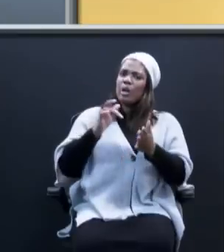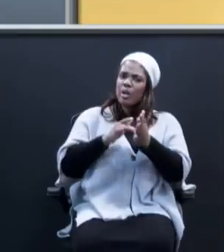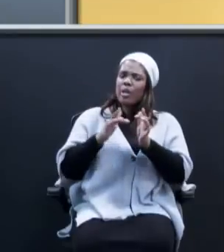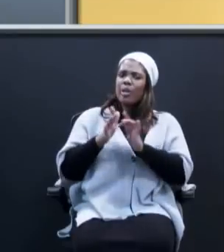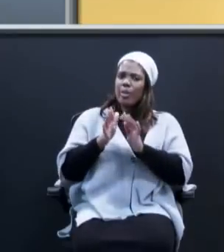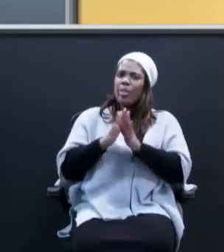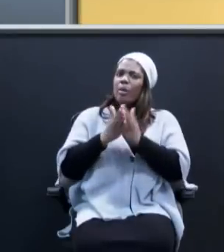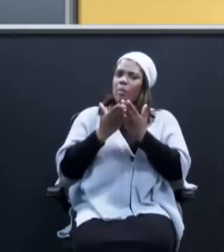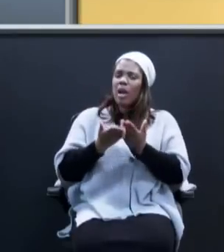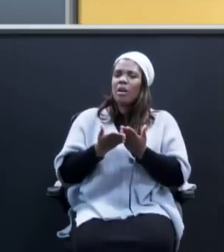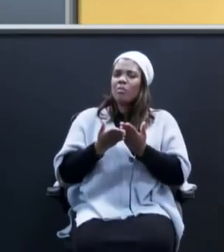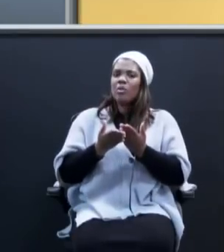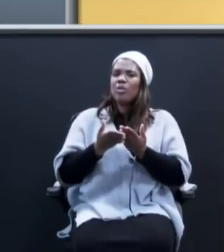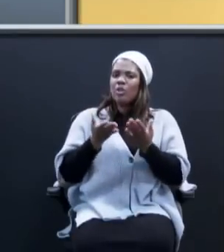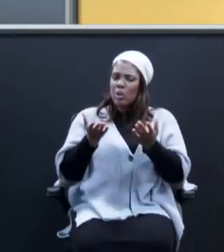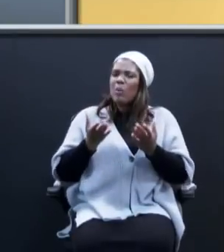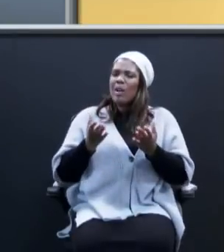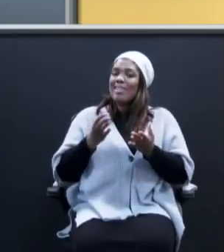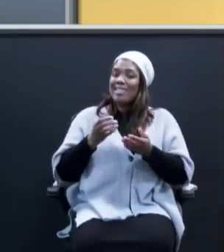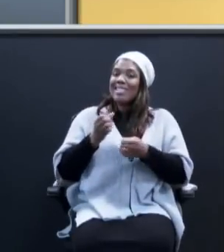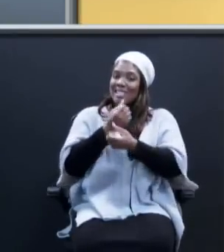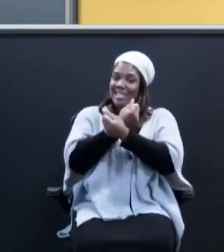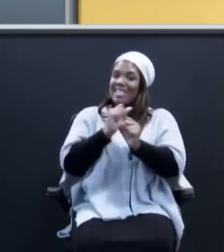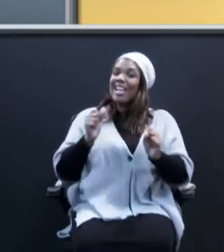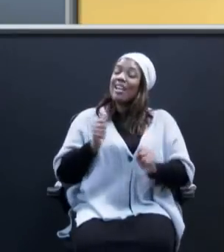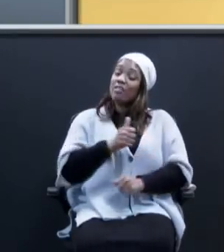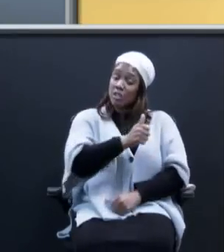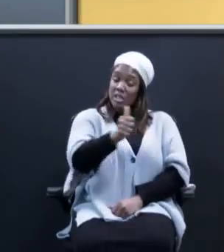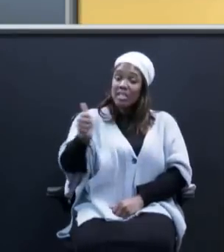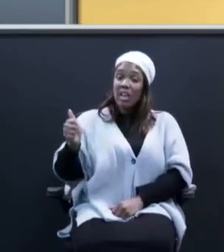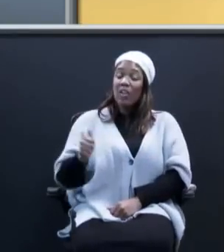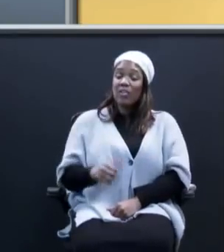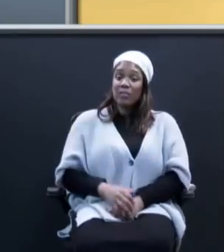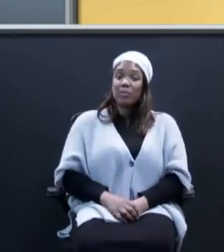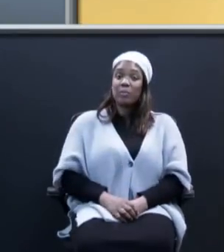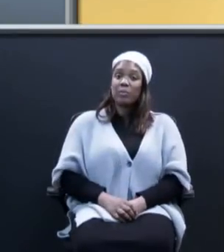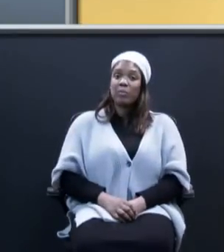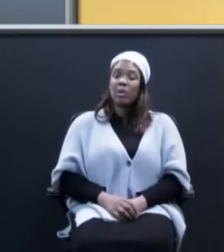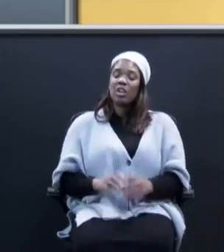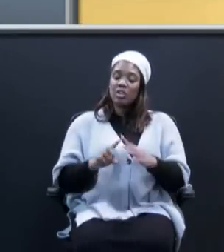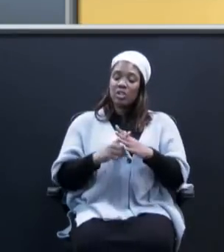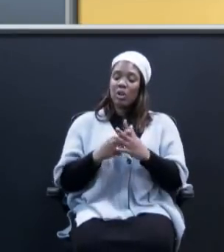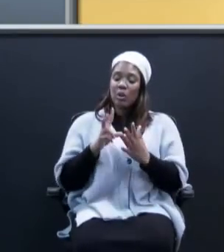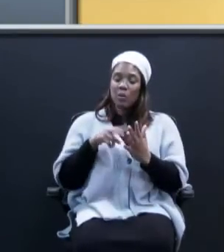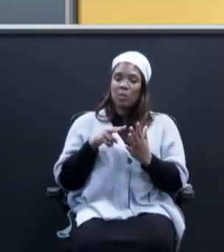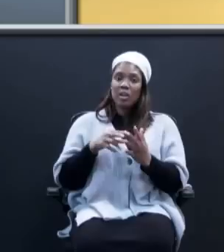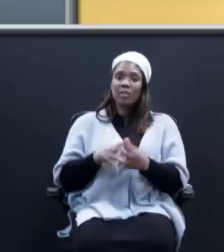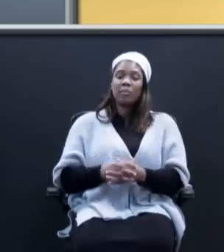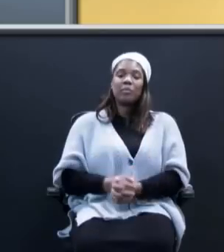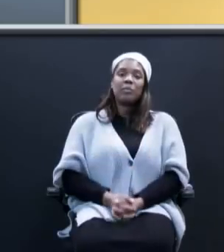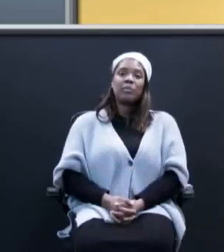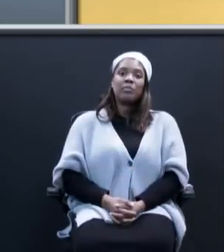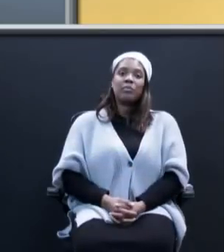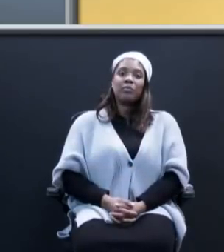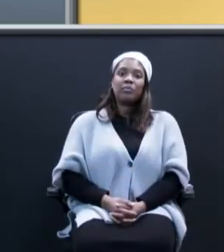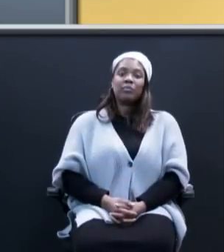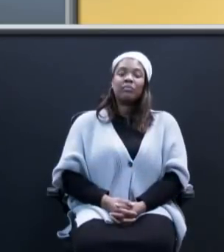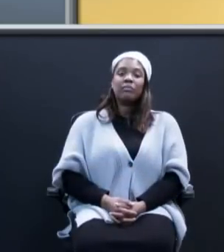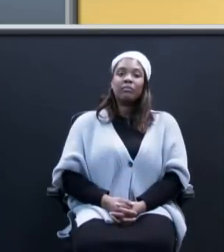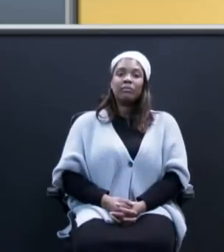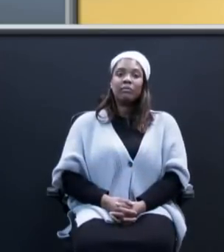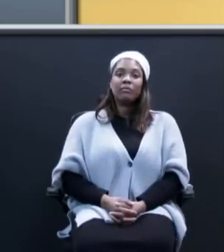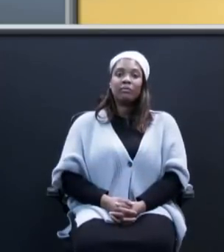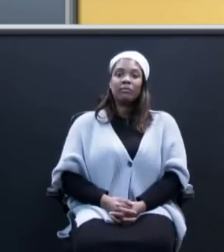it's all about. Now, Exodus 12, we're going to start reading at verse 15. Exodus 12 and